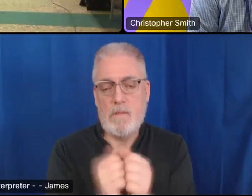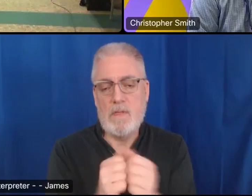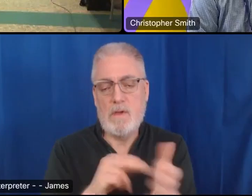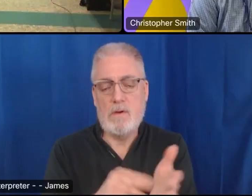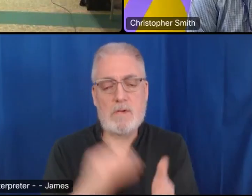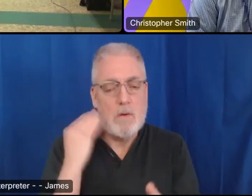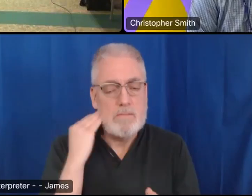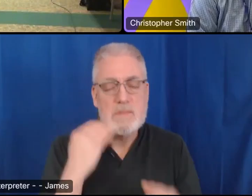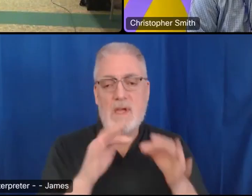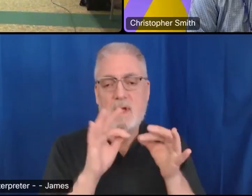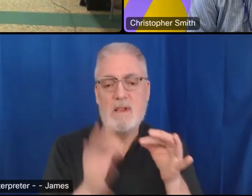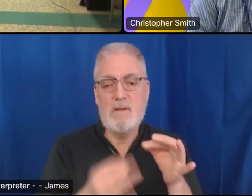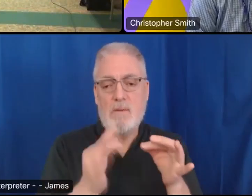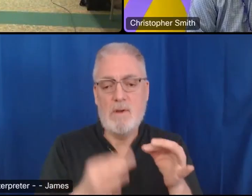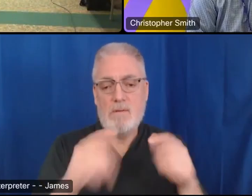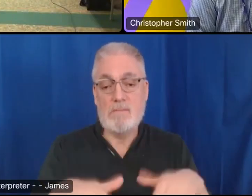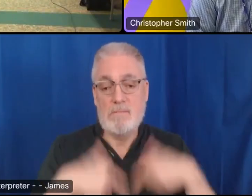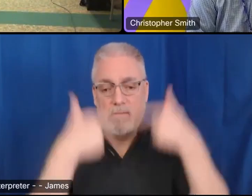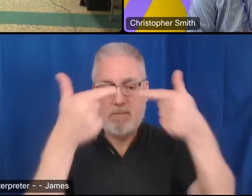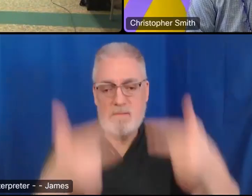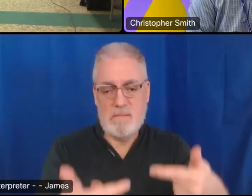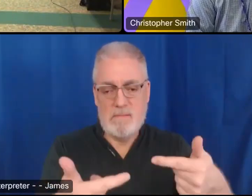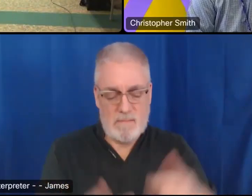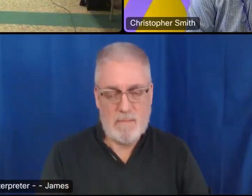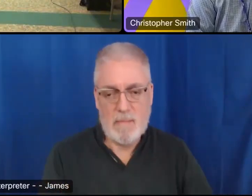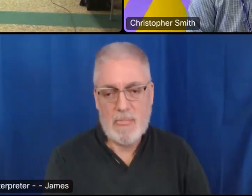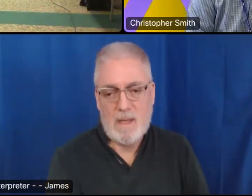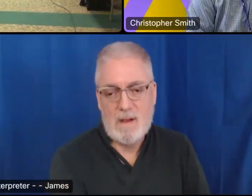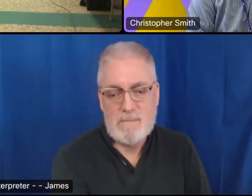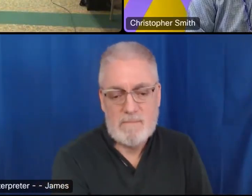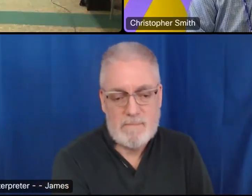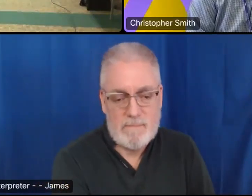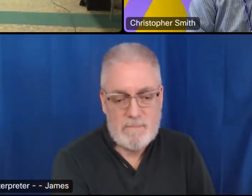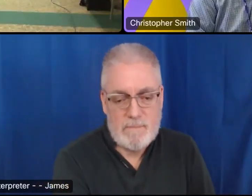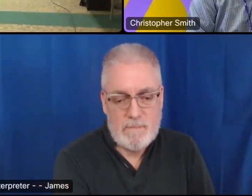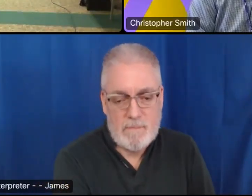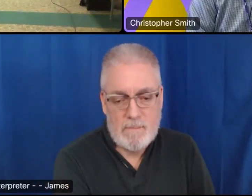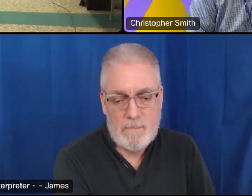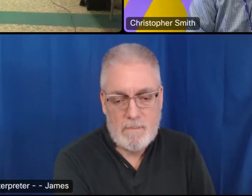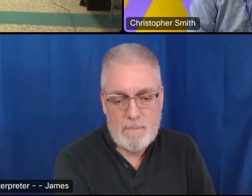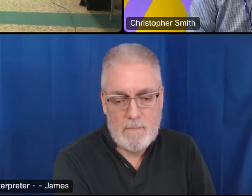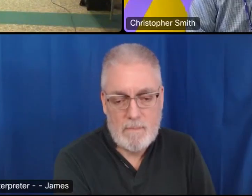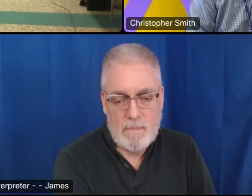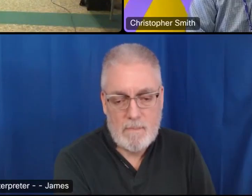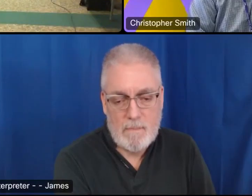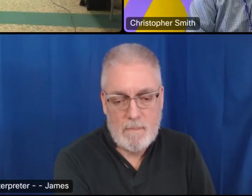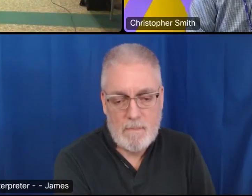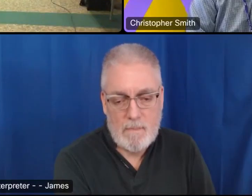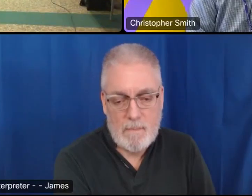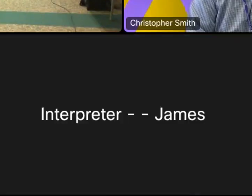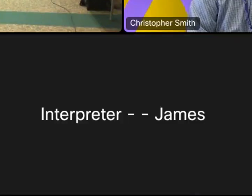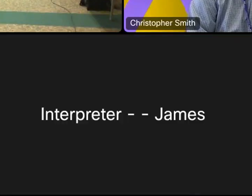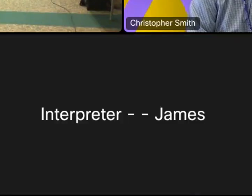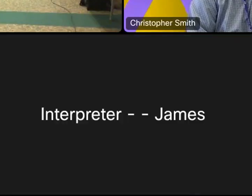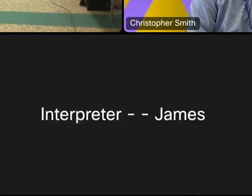that would. I don't know how nursing, I can't speak to how nursing homes handle